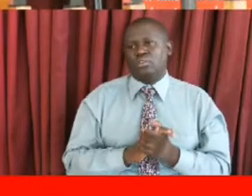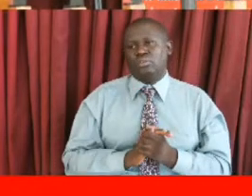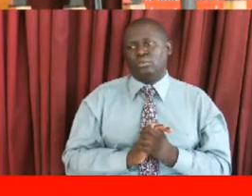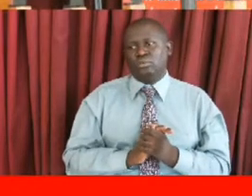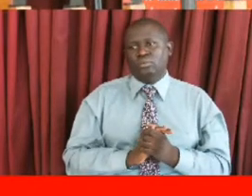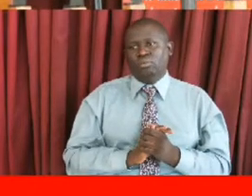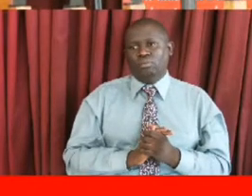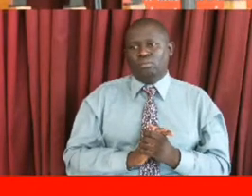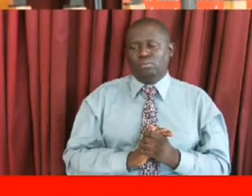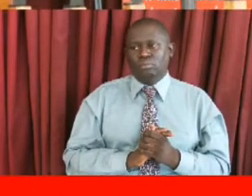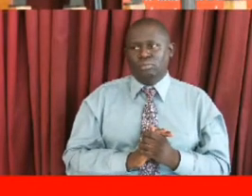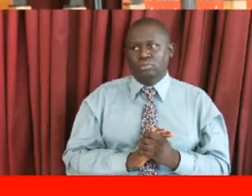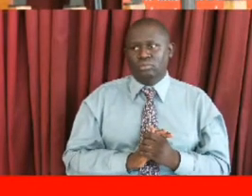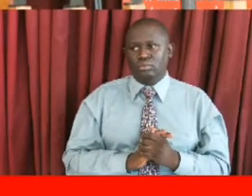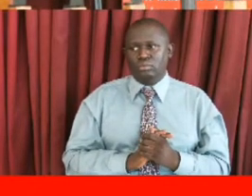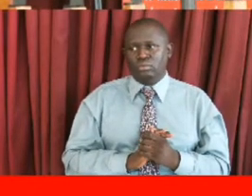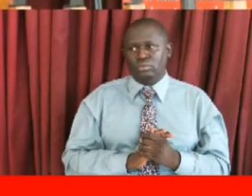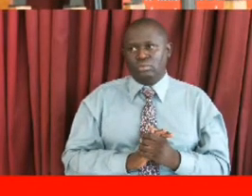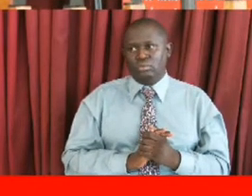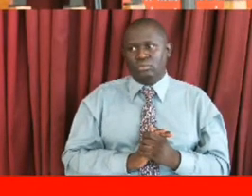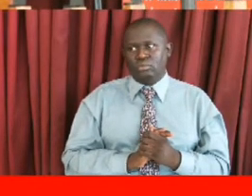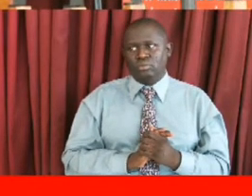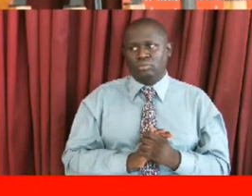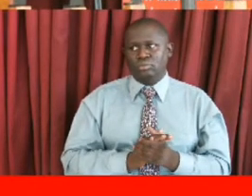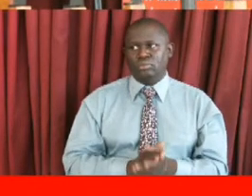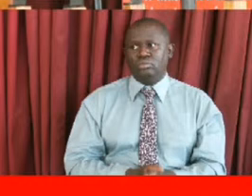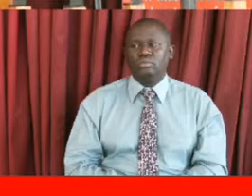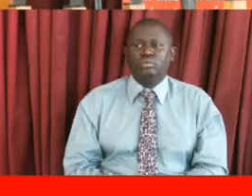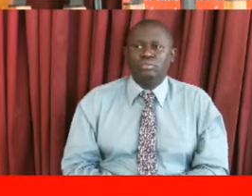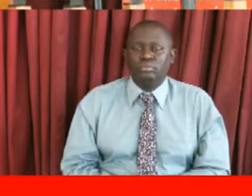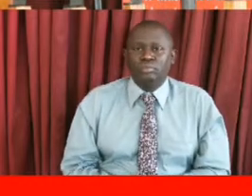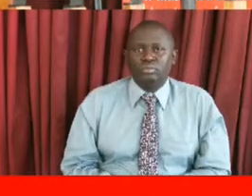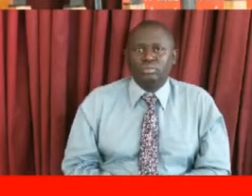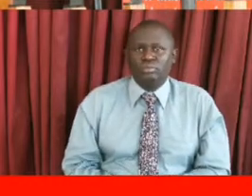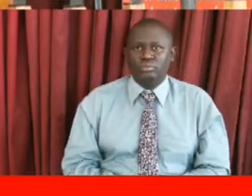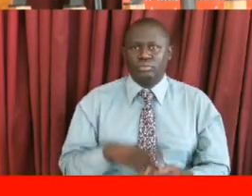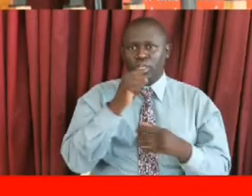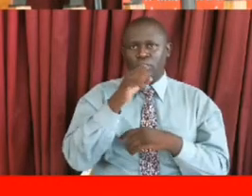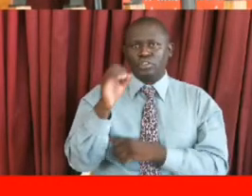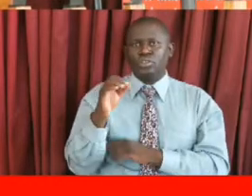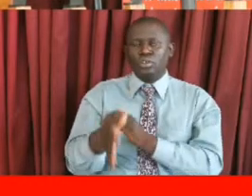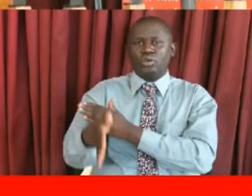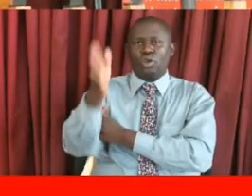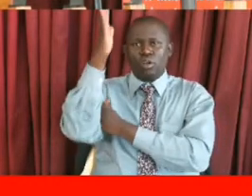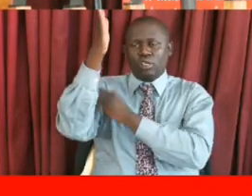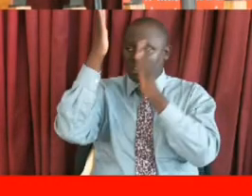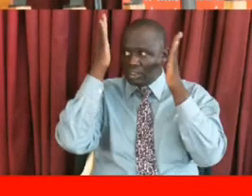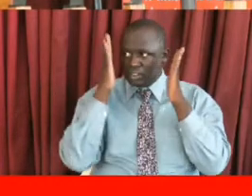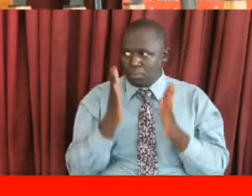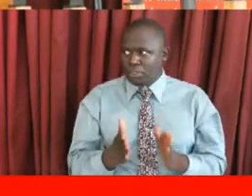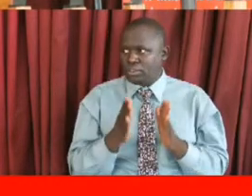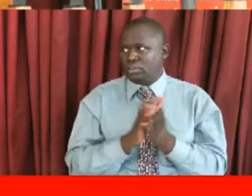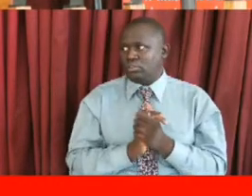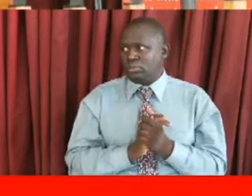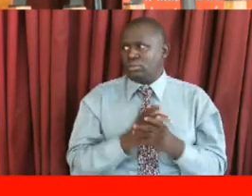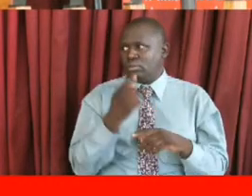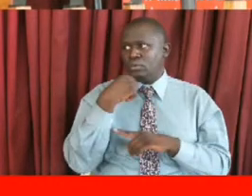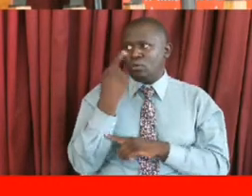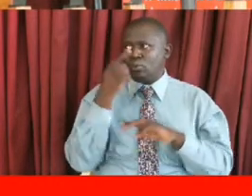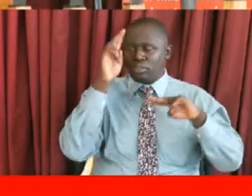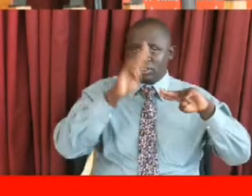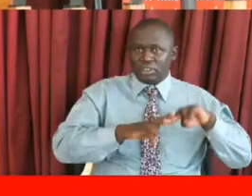a you amen so God is a being who who sit in